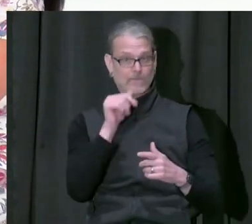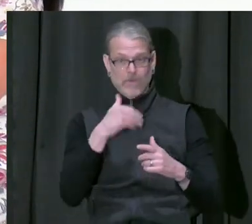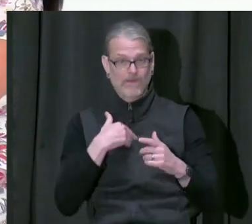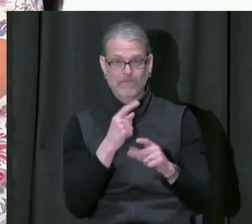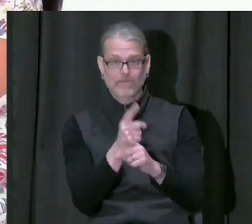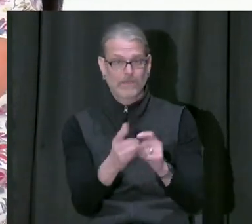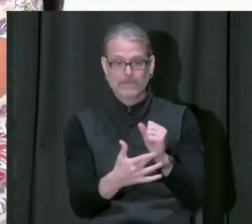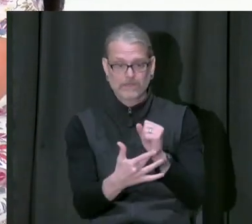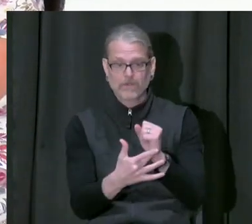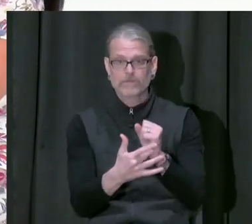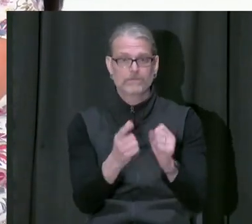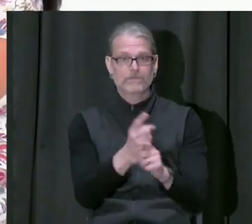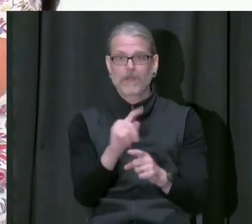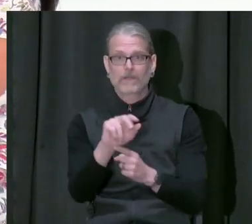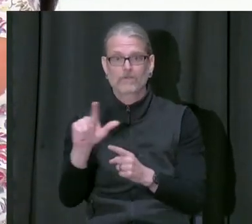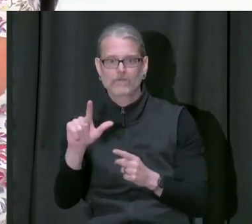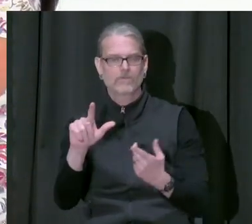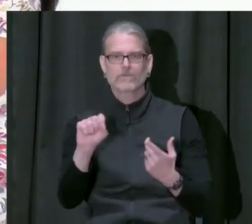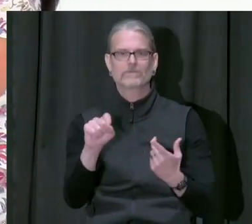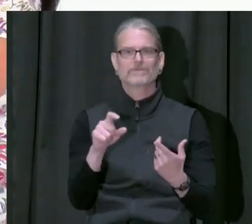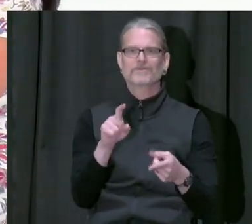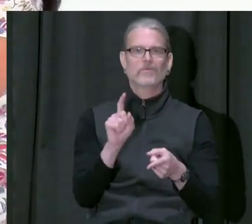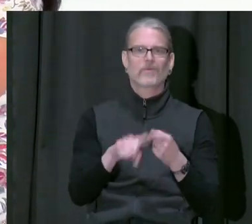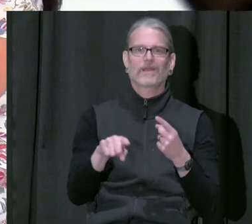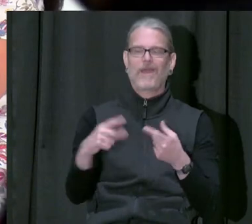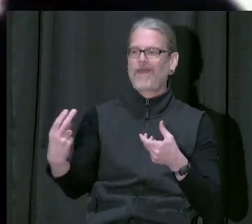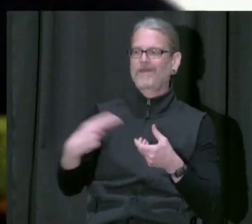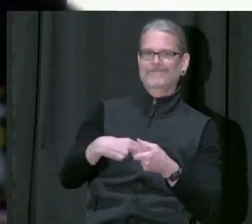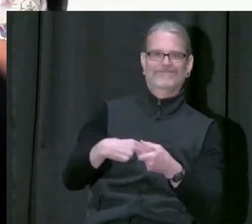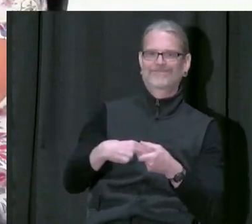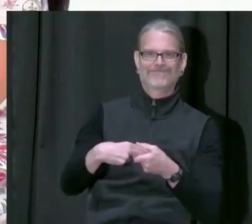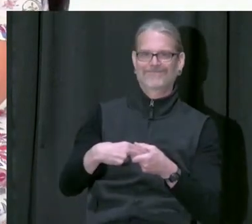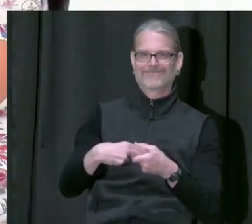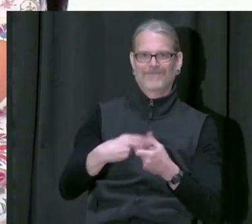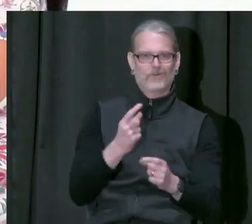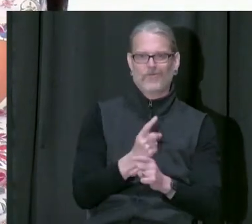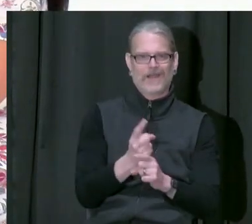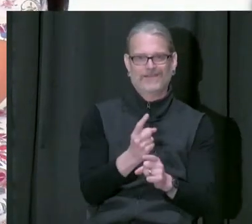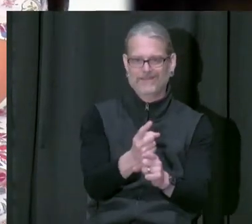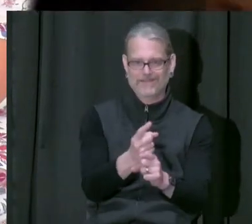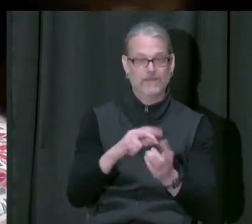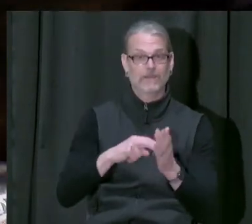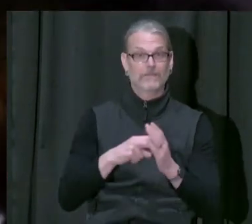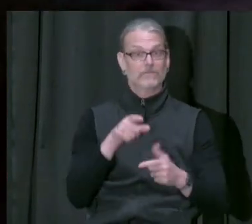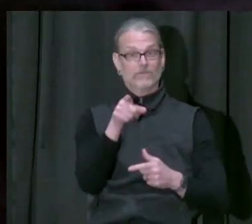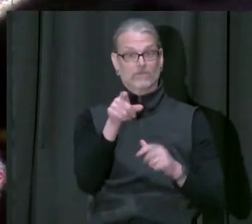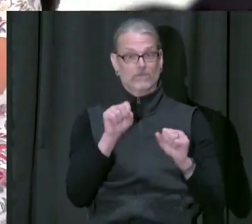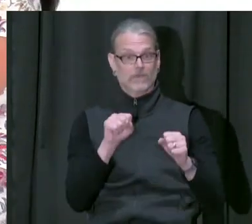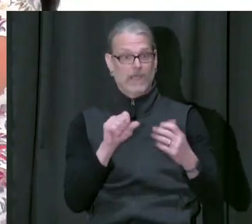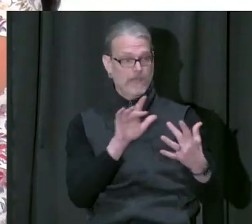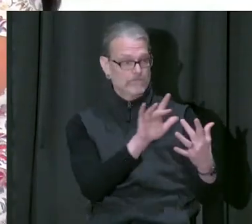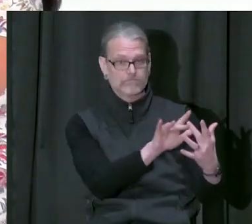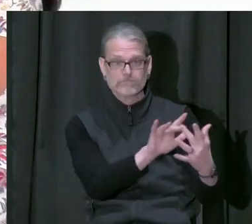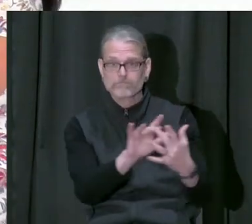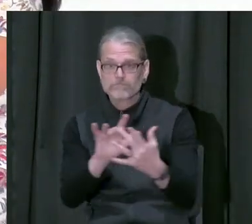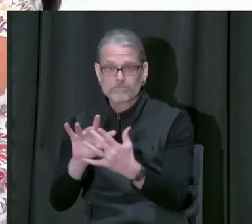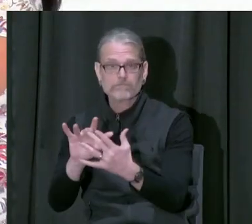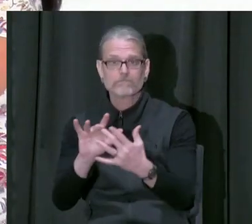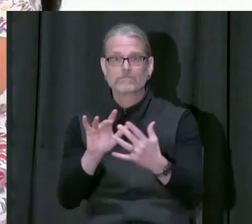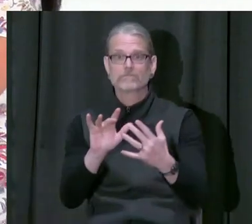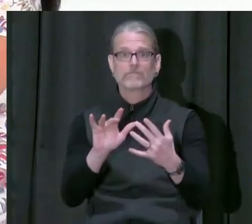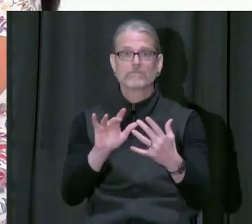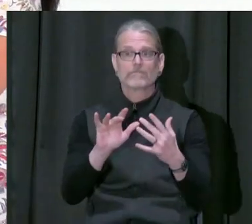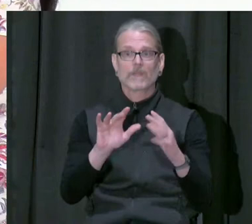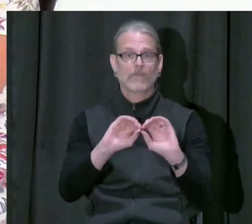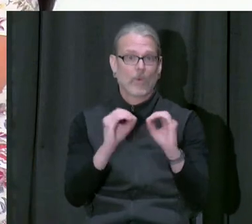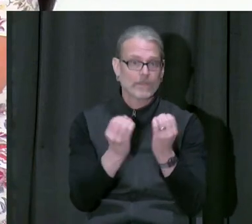right tools, you're not going to onboard them correctly. But that allows you to connect with people within the other side of your